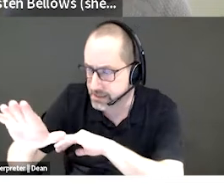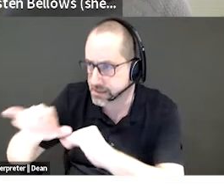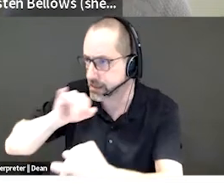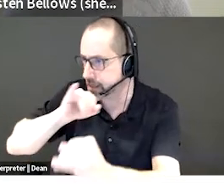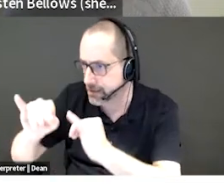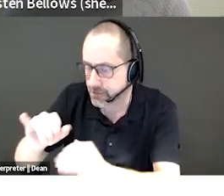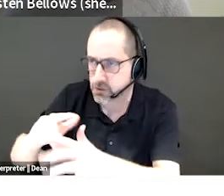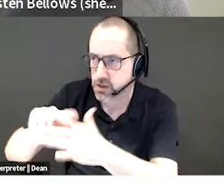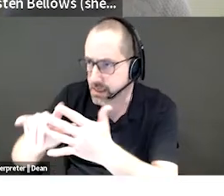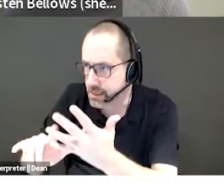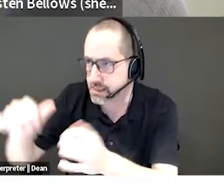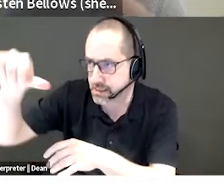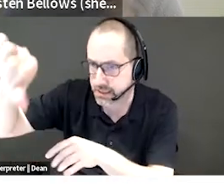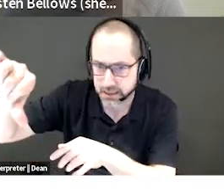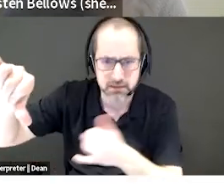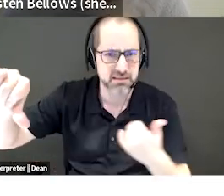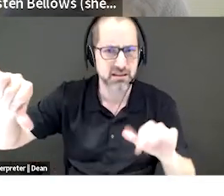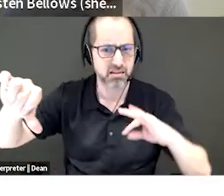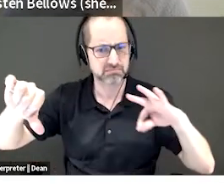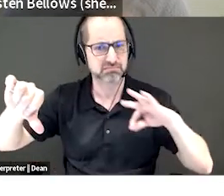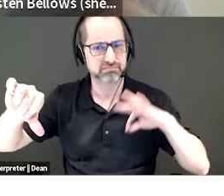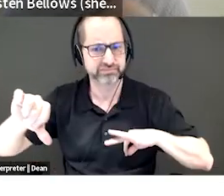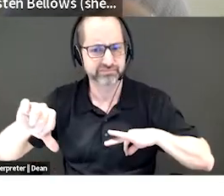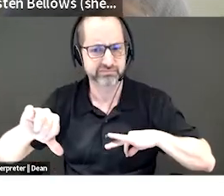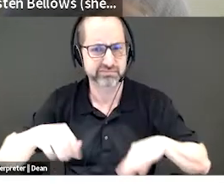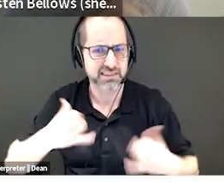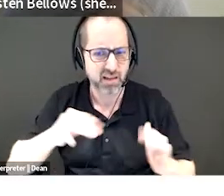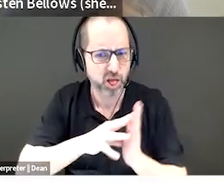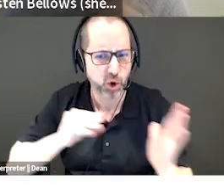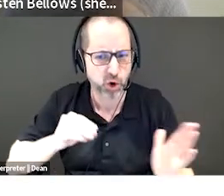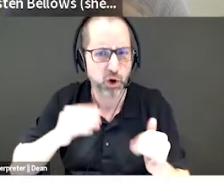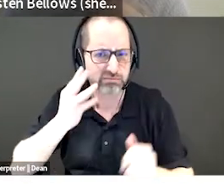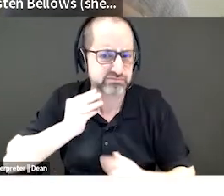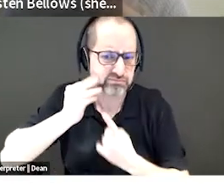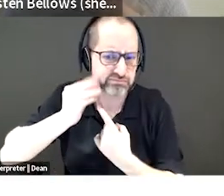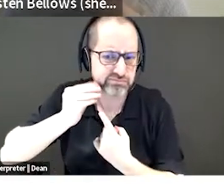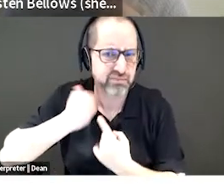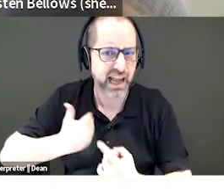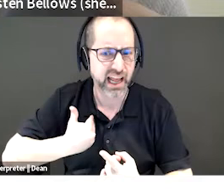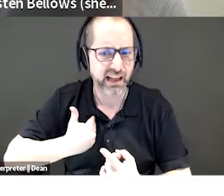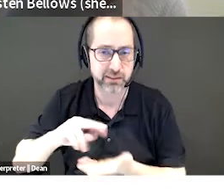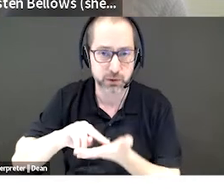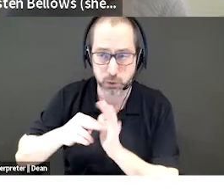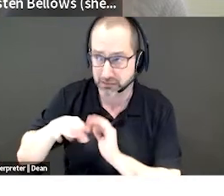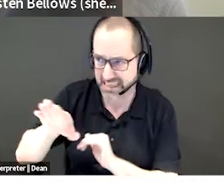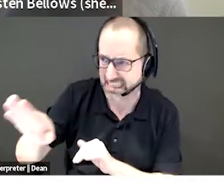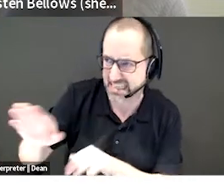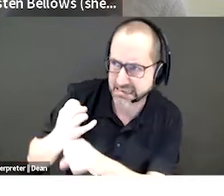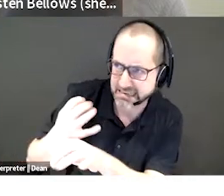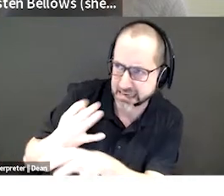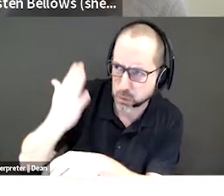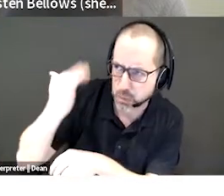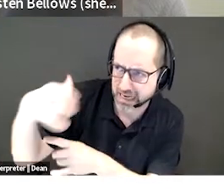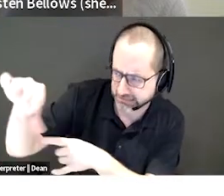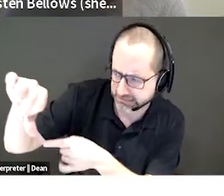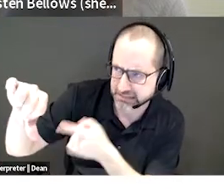will happen in life and we can't avoid it. So let's do something good with it. If you're able to get feedback on why you were not selected, we can